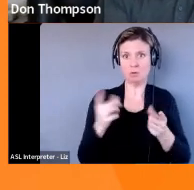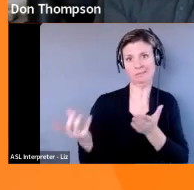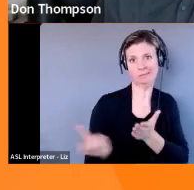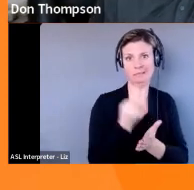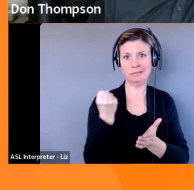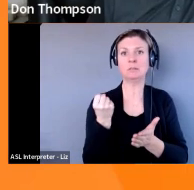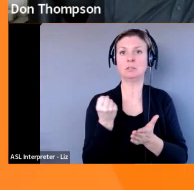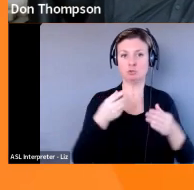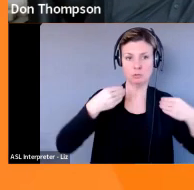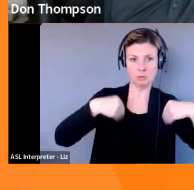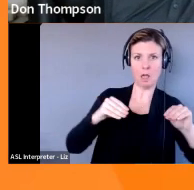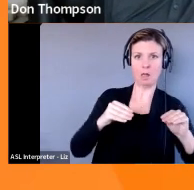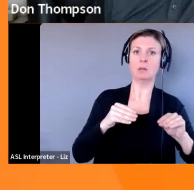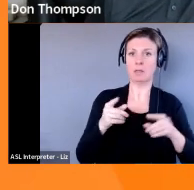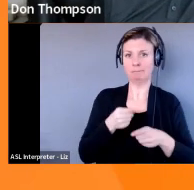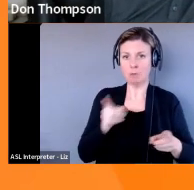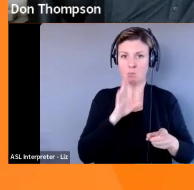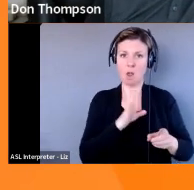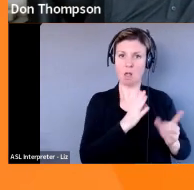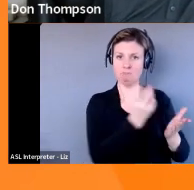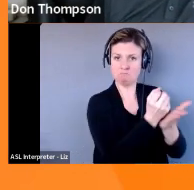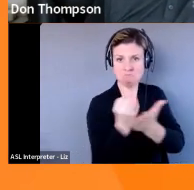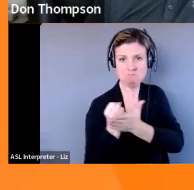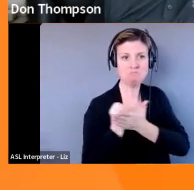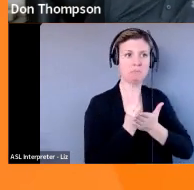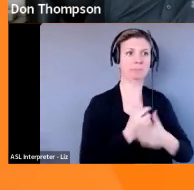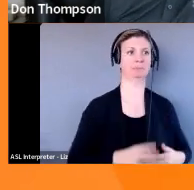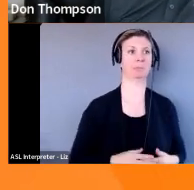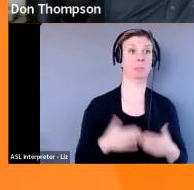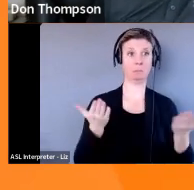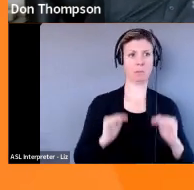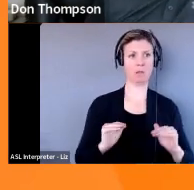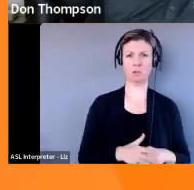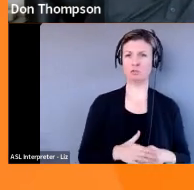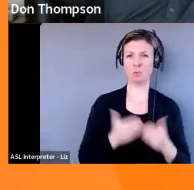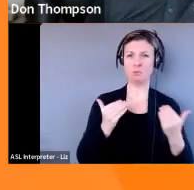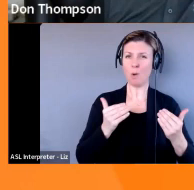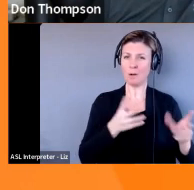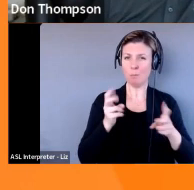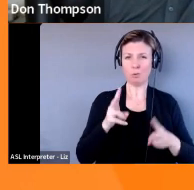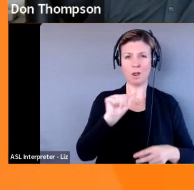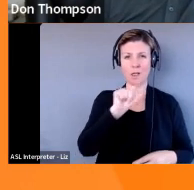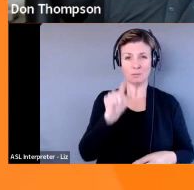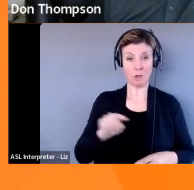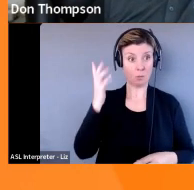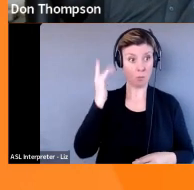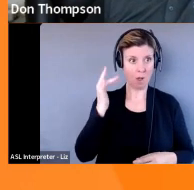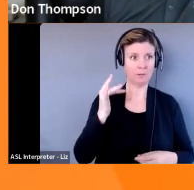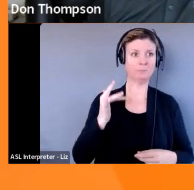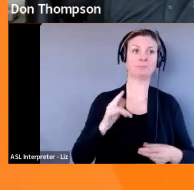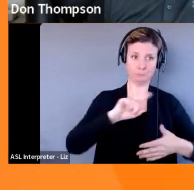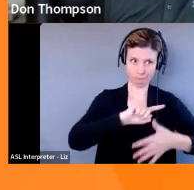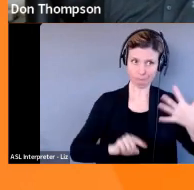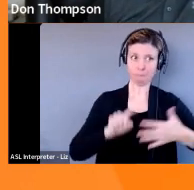So why should I be on Amazon? 81% of customers conduct online research before making that purchase online. 28% of